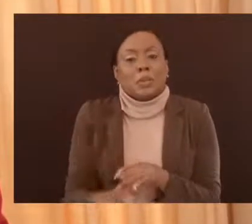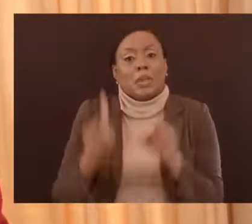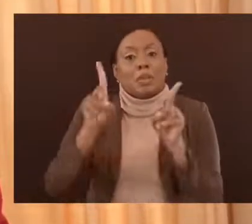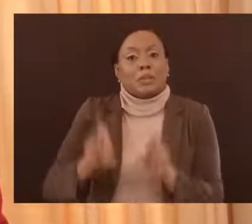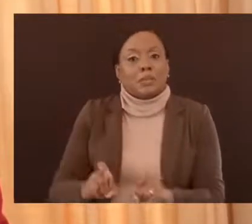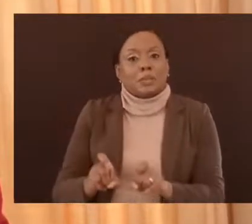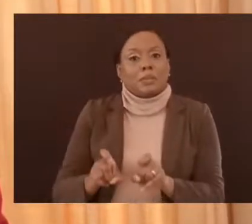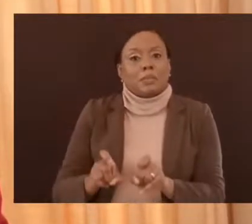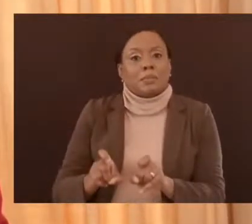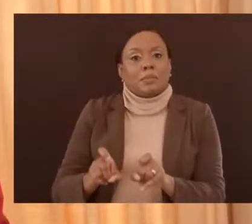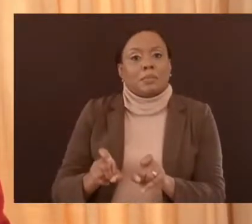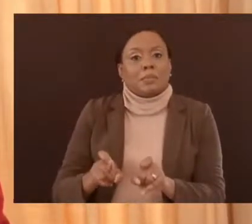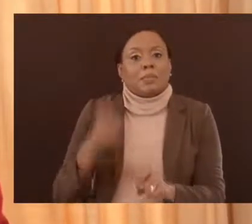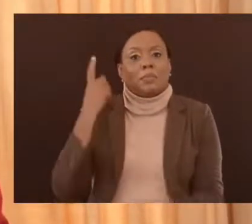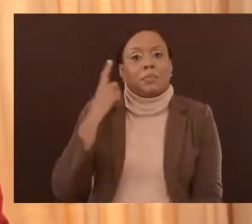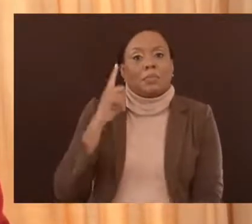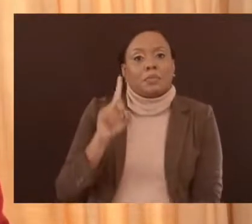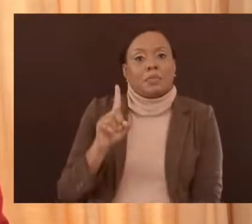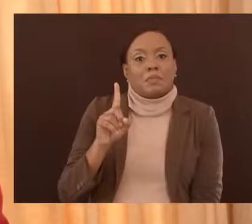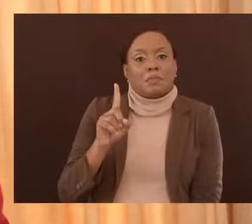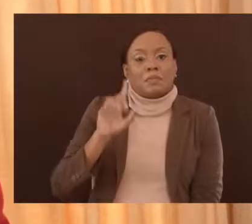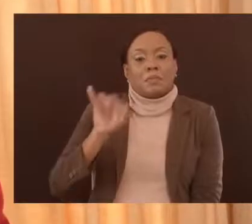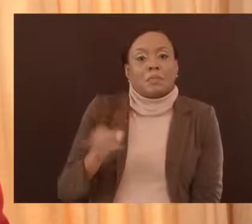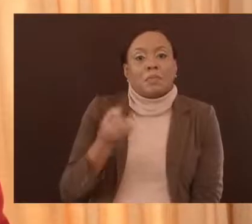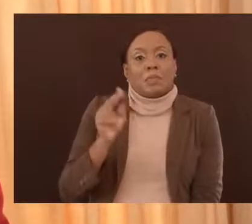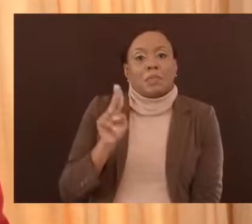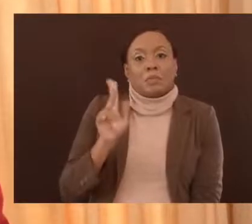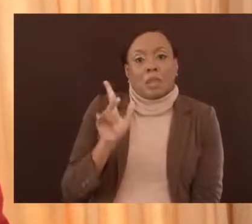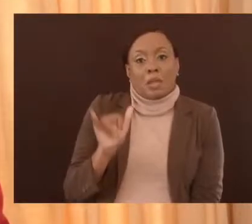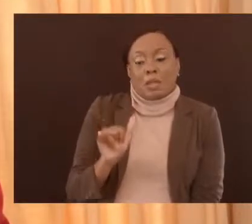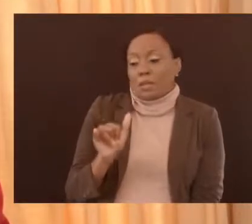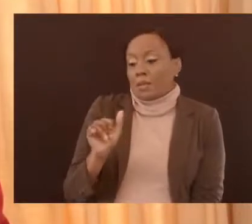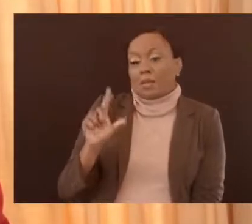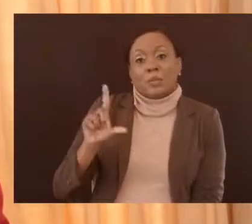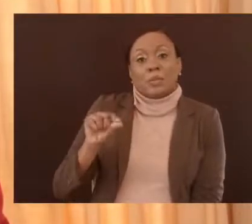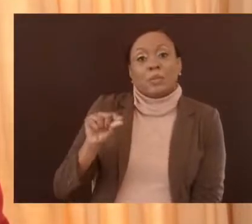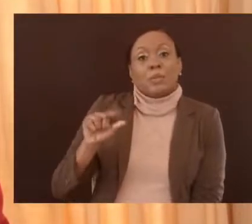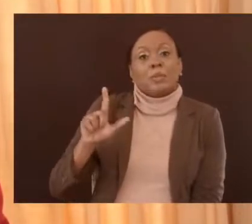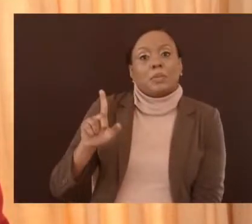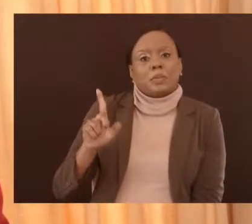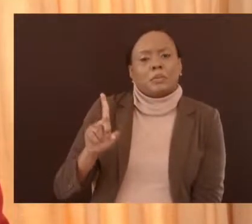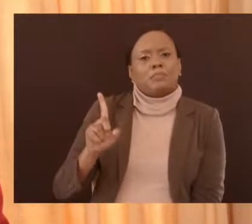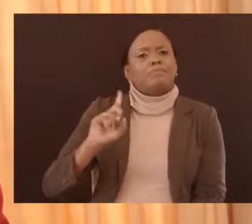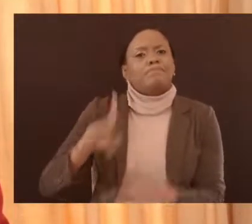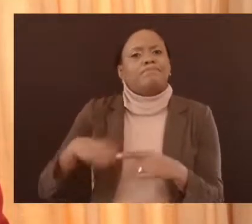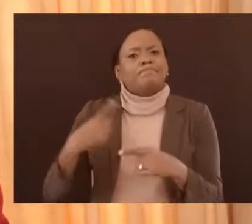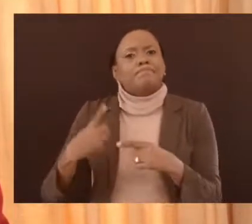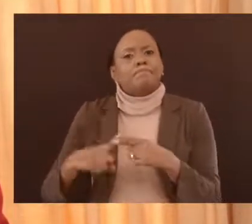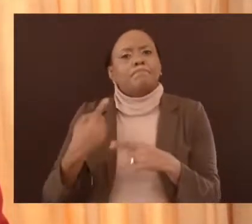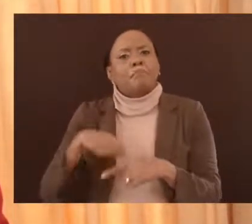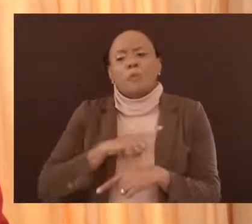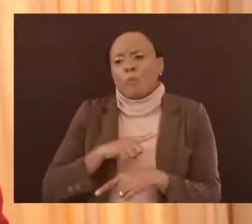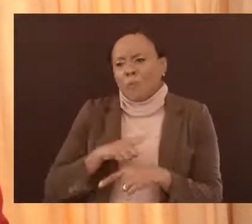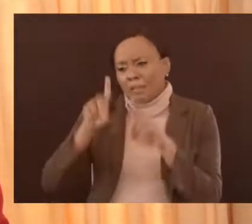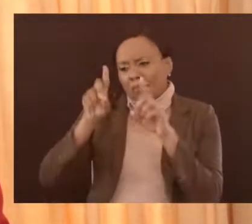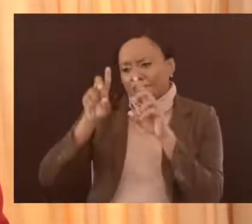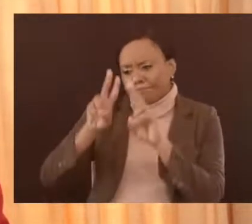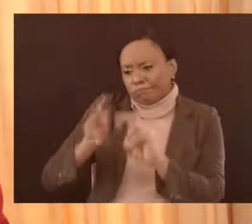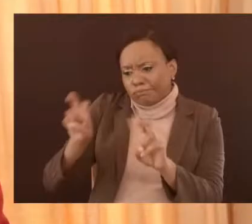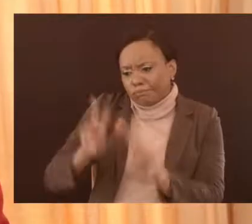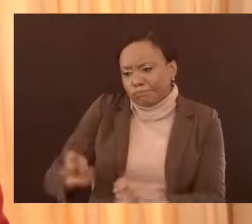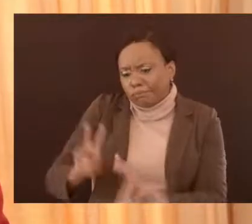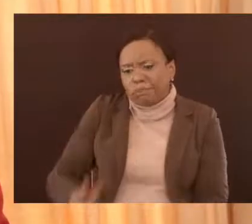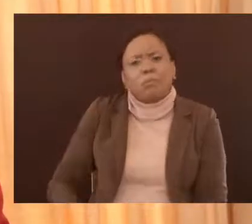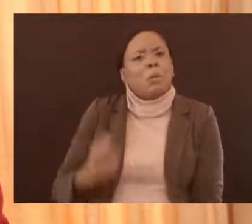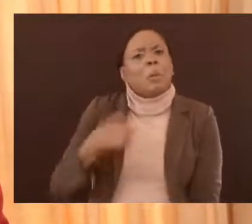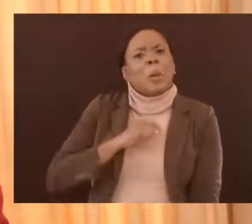May to Wednesday, the 28th of July of this year. It was clear to us then, when we carried out the readiness assessment,